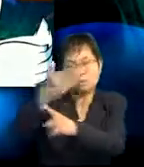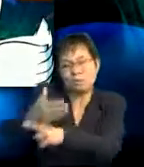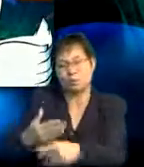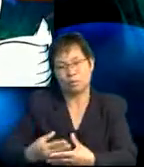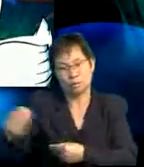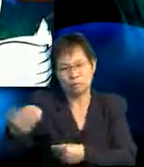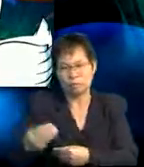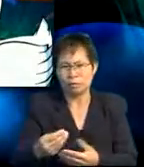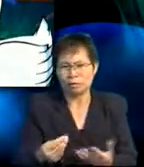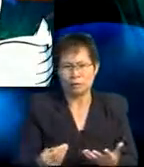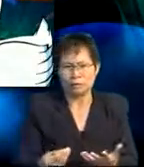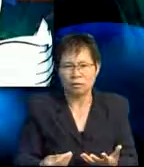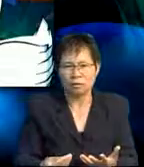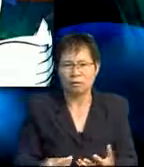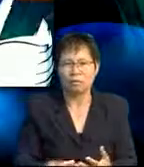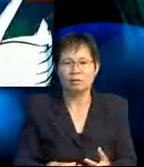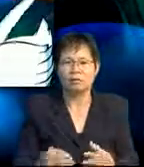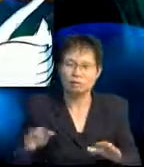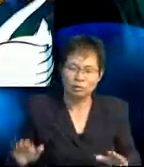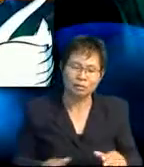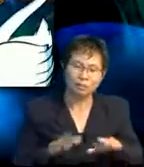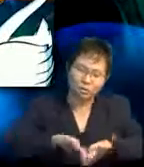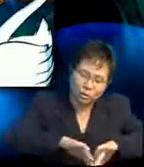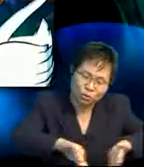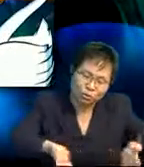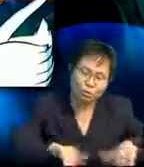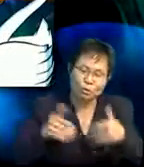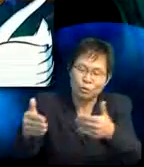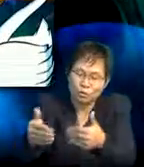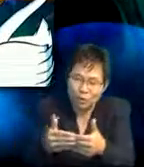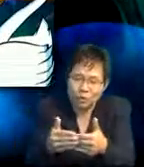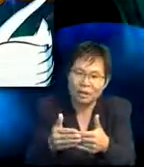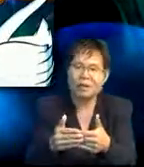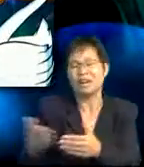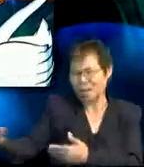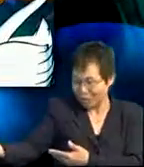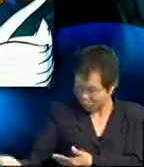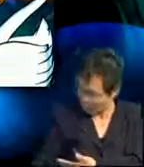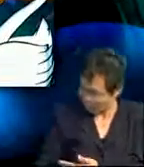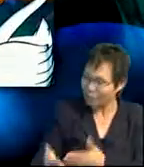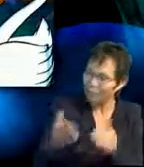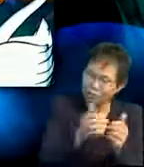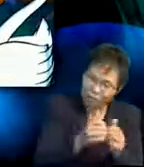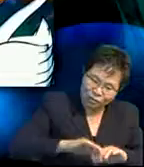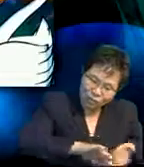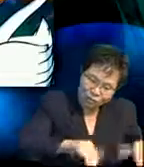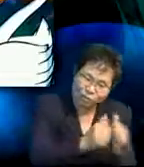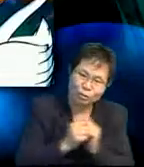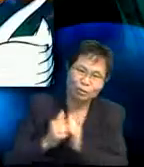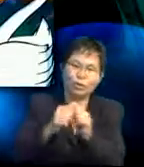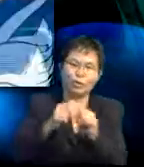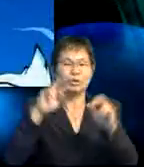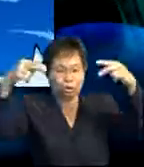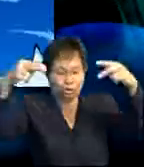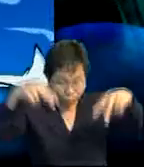But he was wrong. They swam towards him and invited him to swim with them. When he